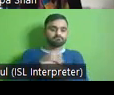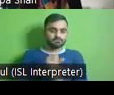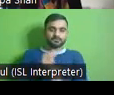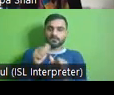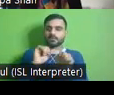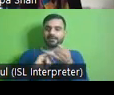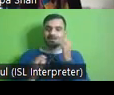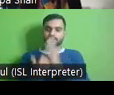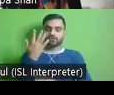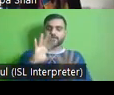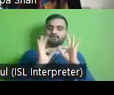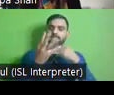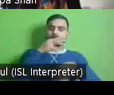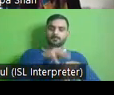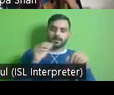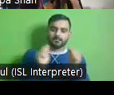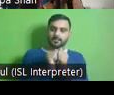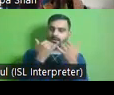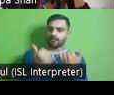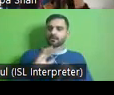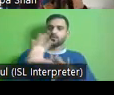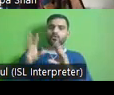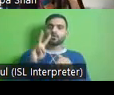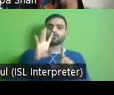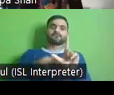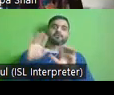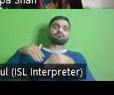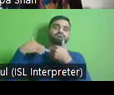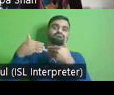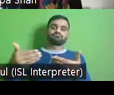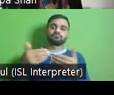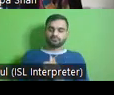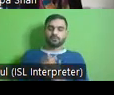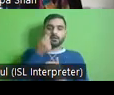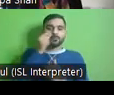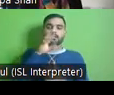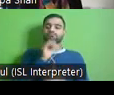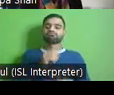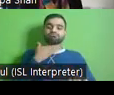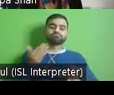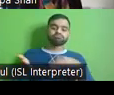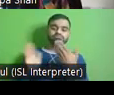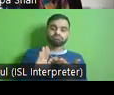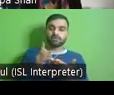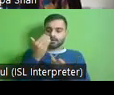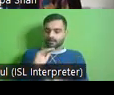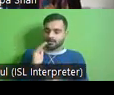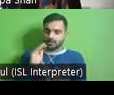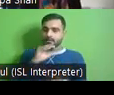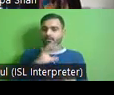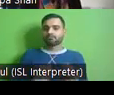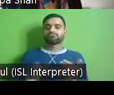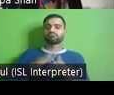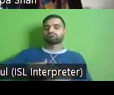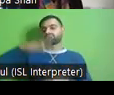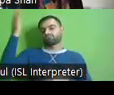association with some of the families I live with is now almost 25 years. Grandfathers have passed away, grandchildren have been born.